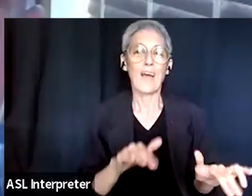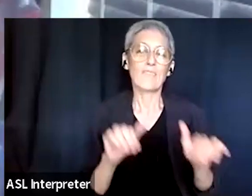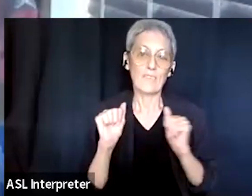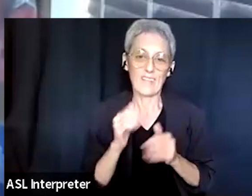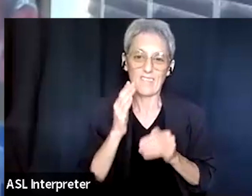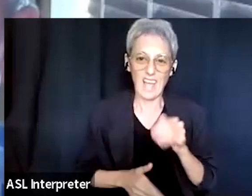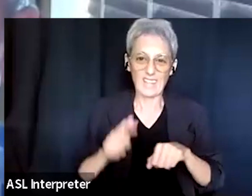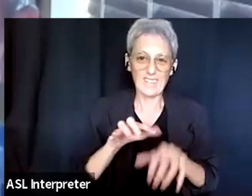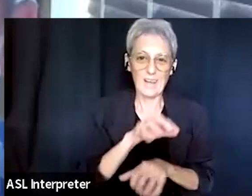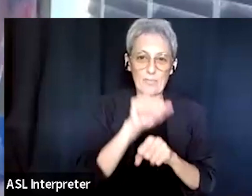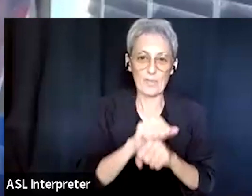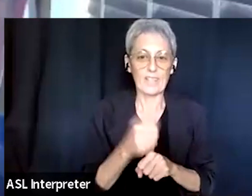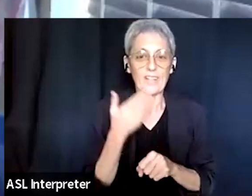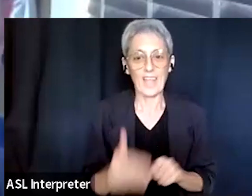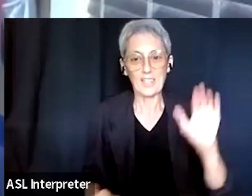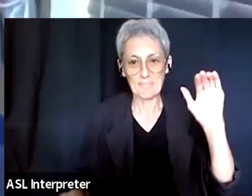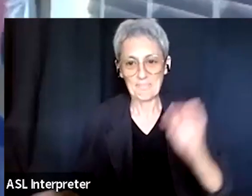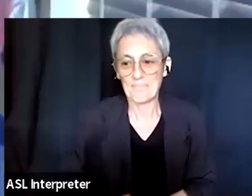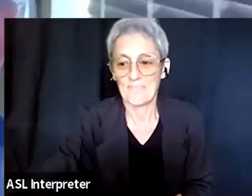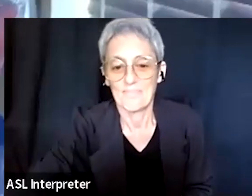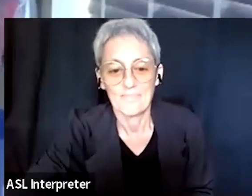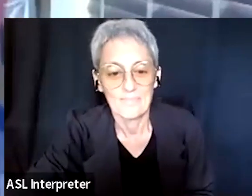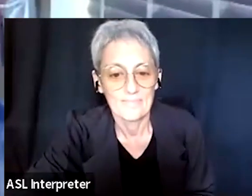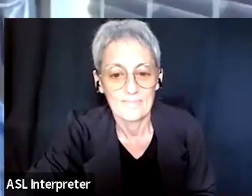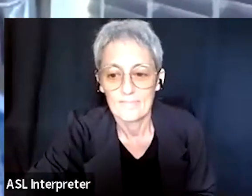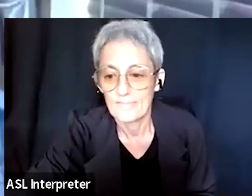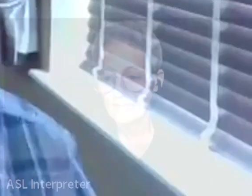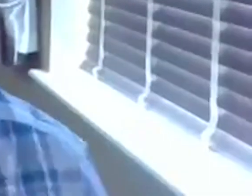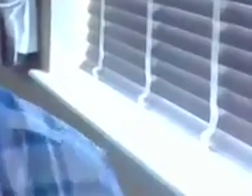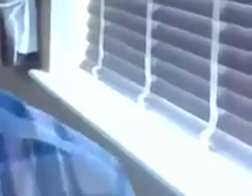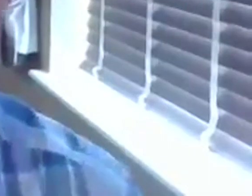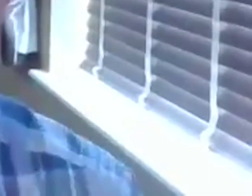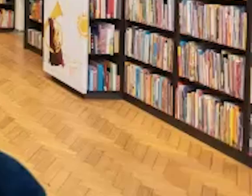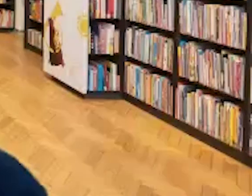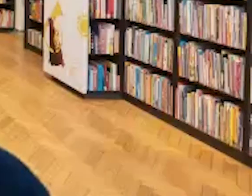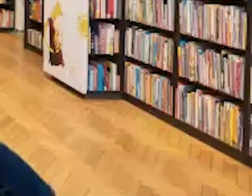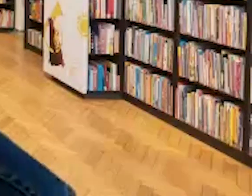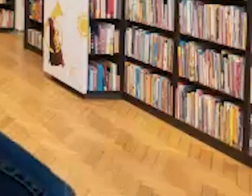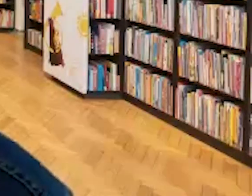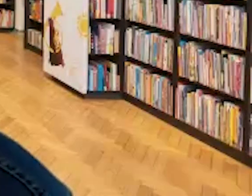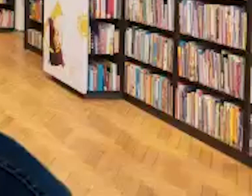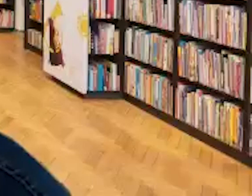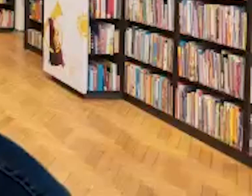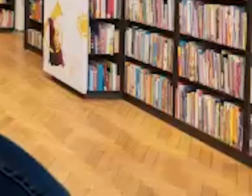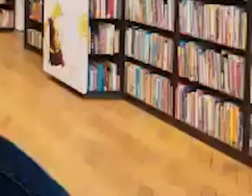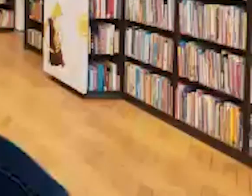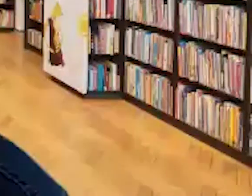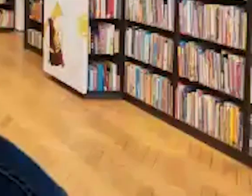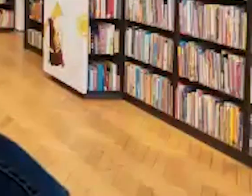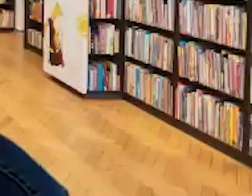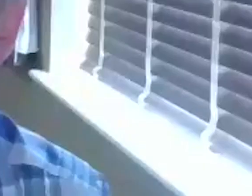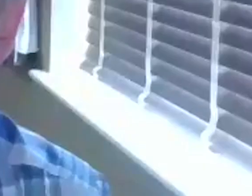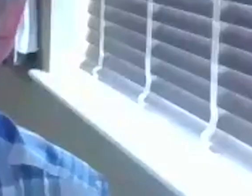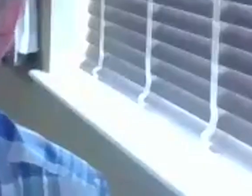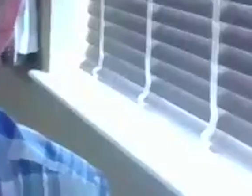One, going back a bit, a really nice study that looked at both monolingual English